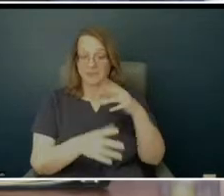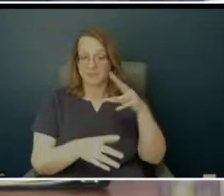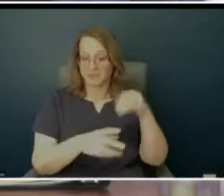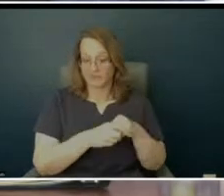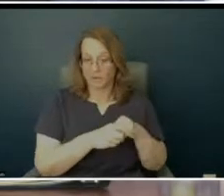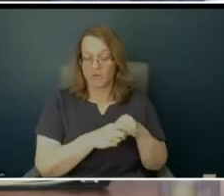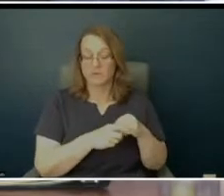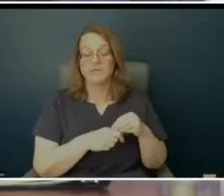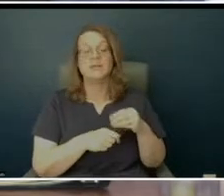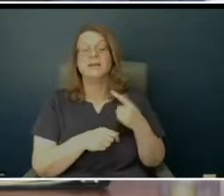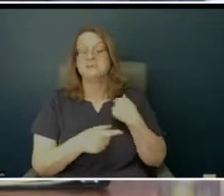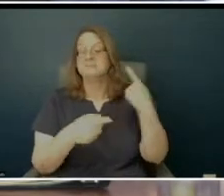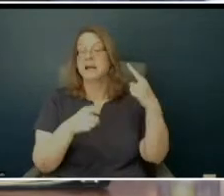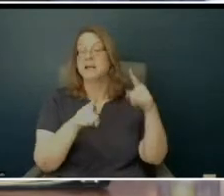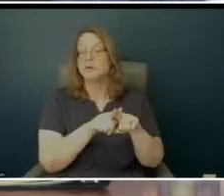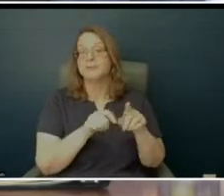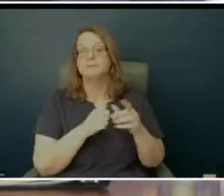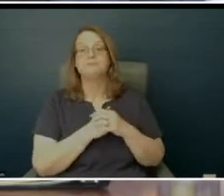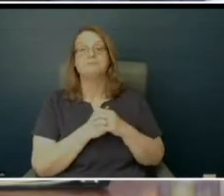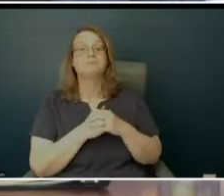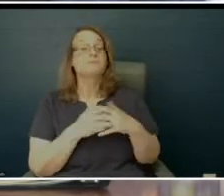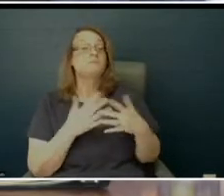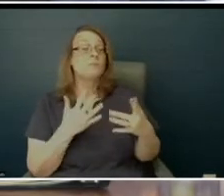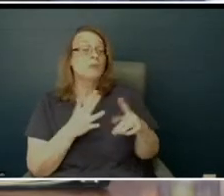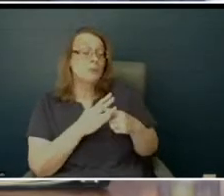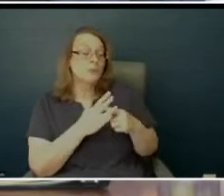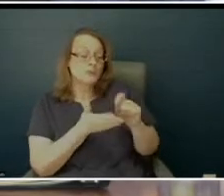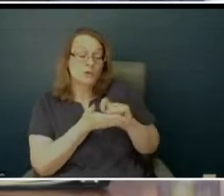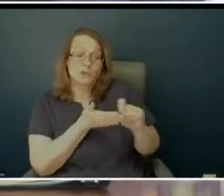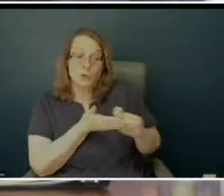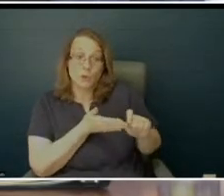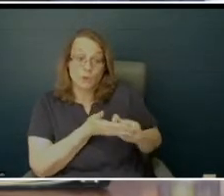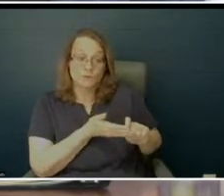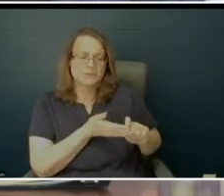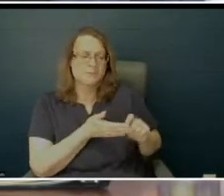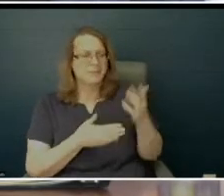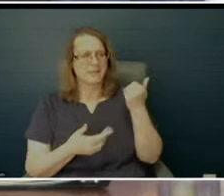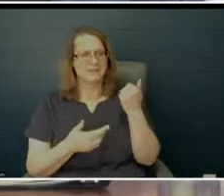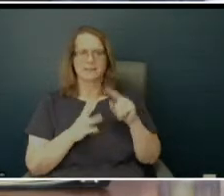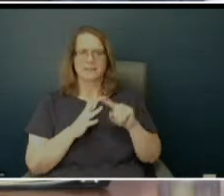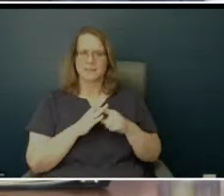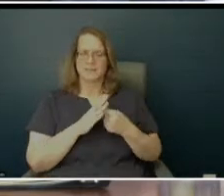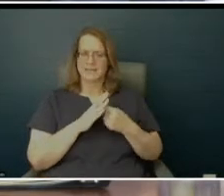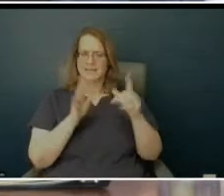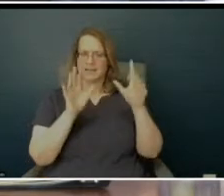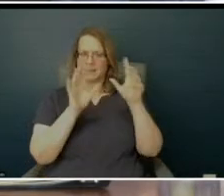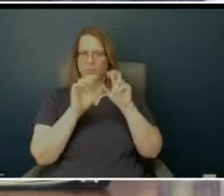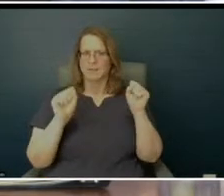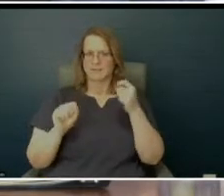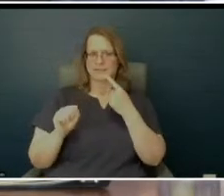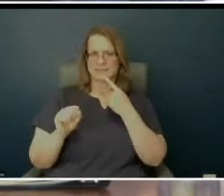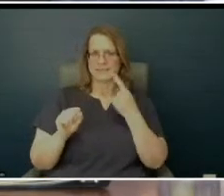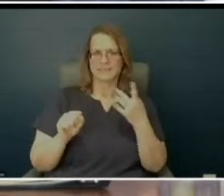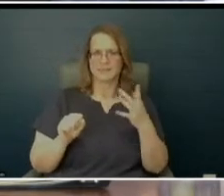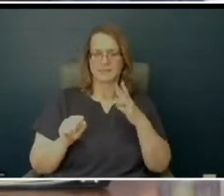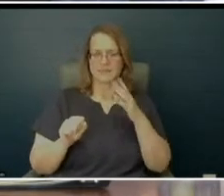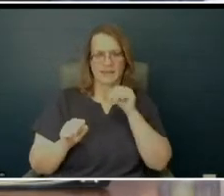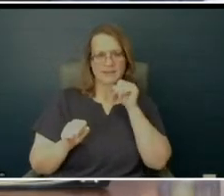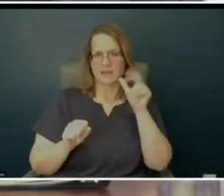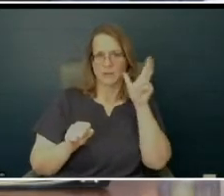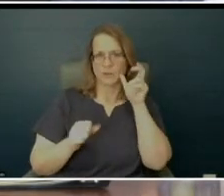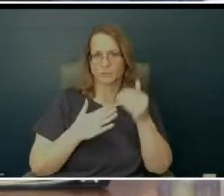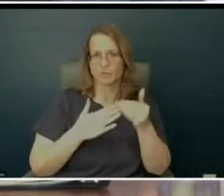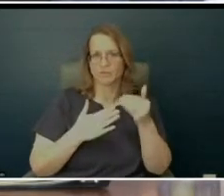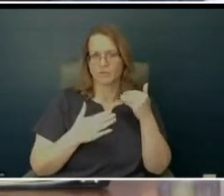began taking notes only because at the outset, the president made an allegation I had not heard. I had heard many of these things. I knew many of